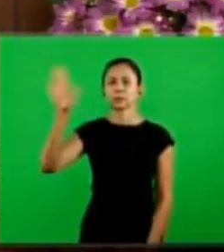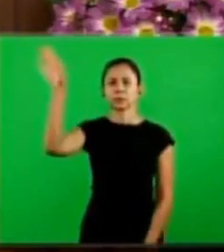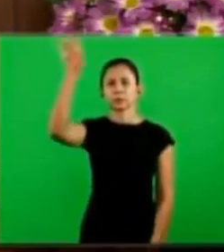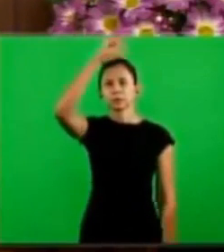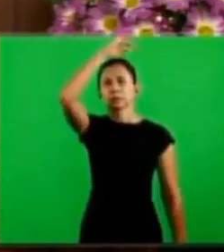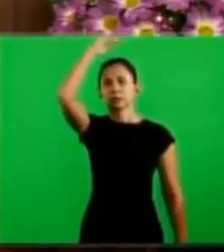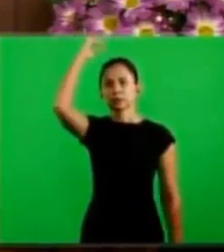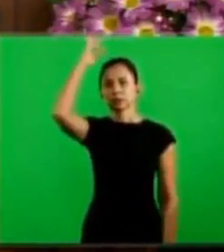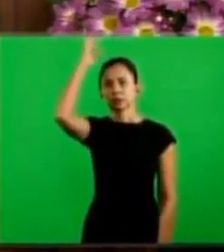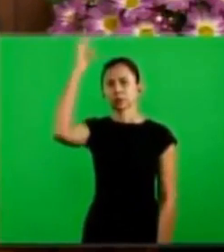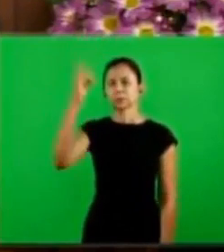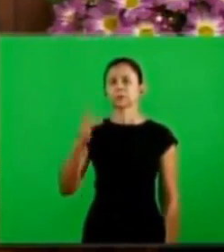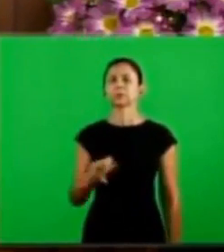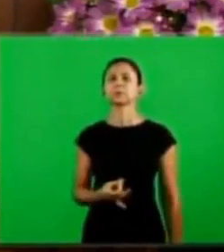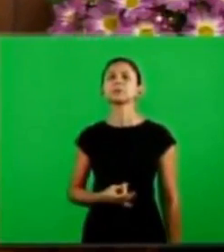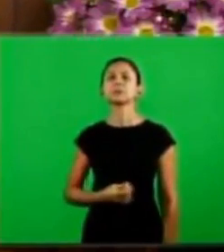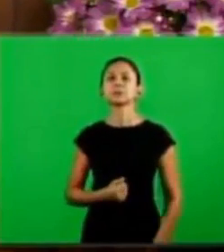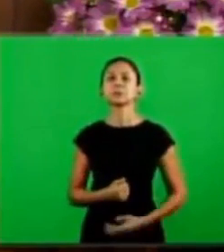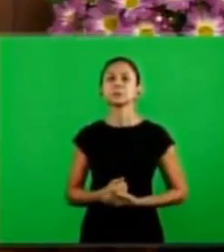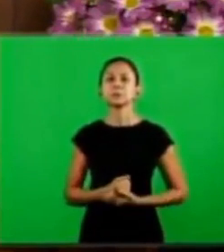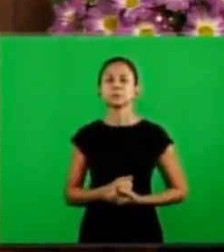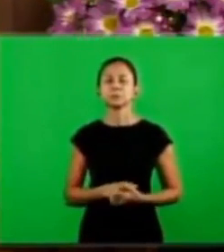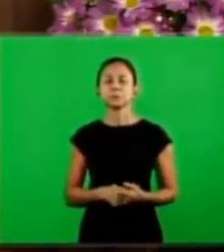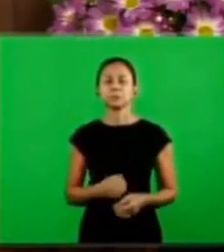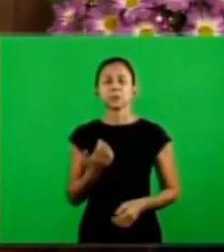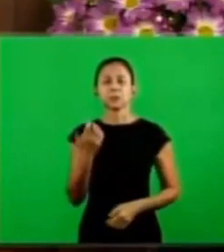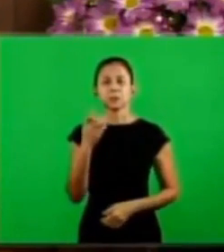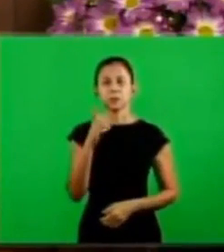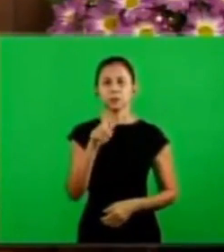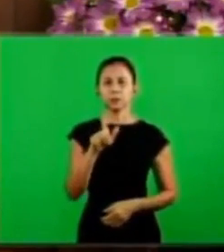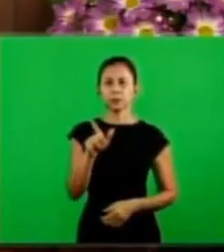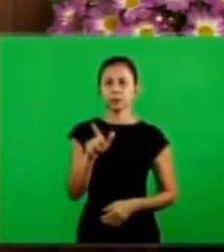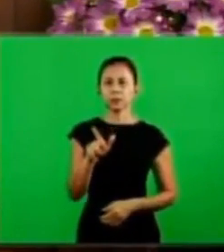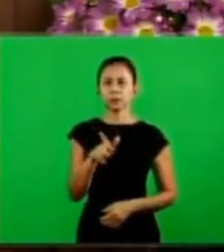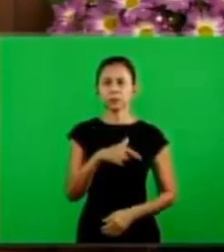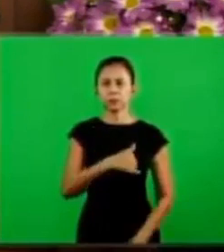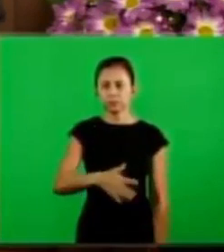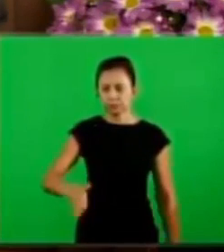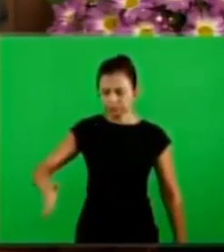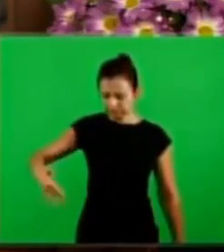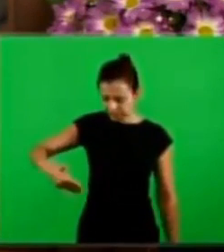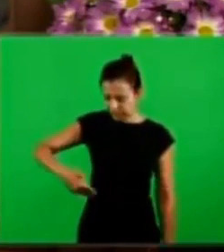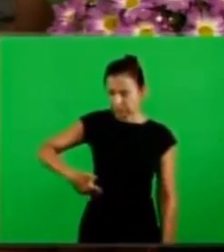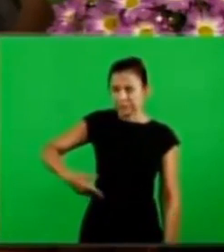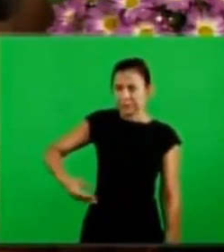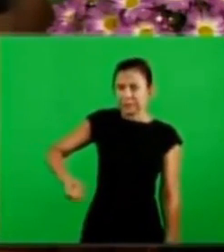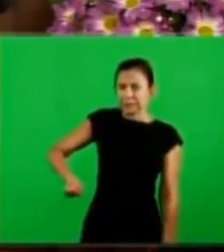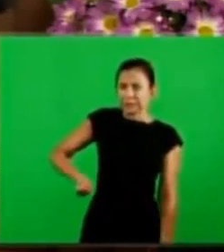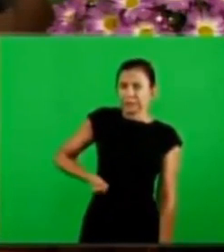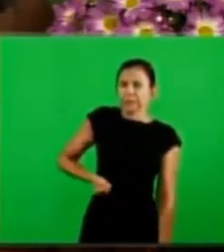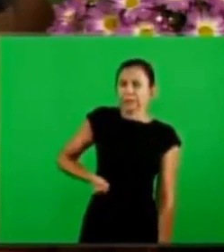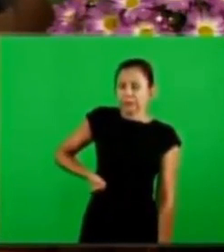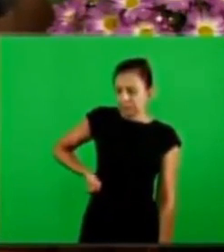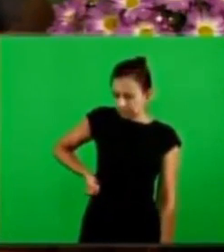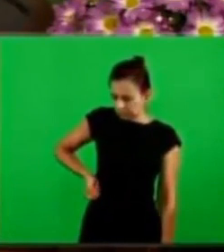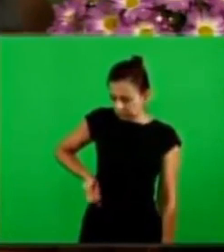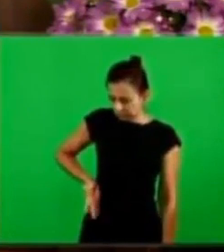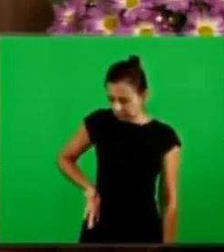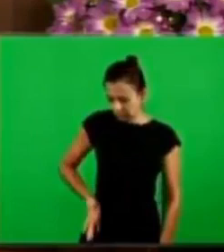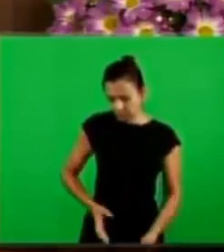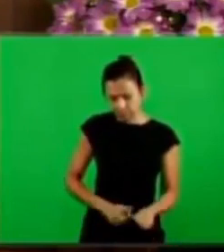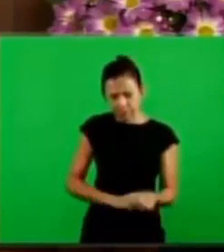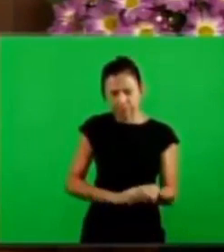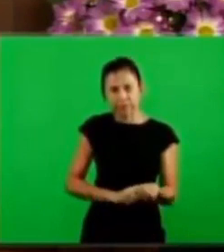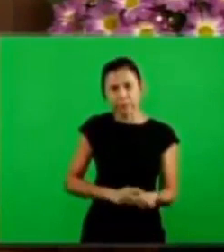All the five aspects of ministry present in his own life. The side, when